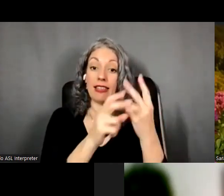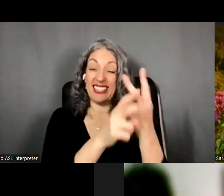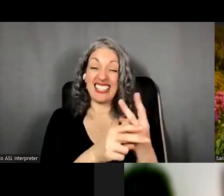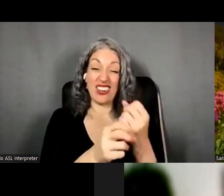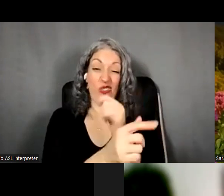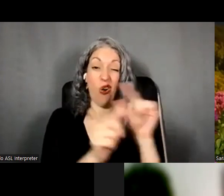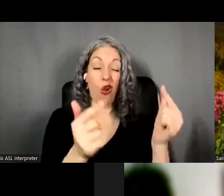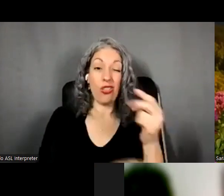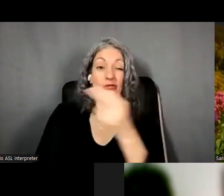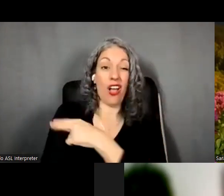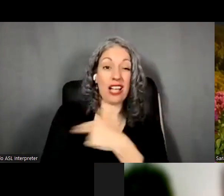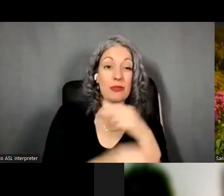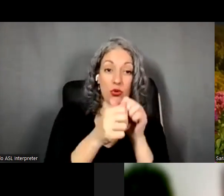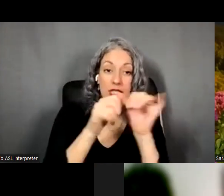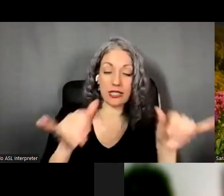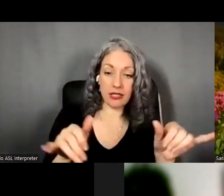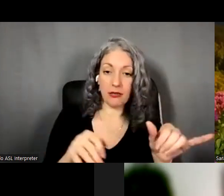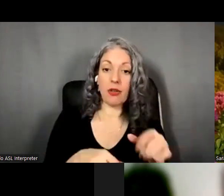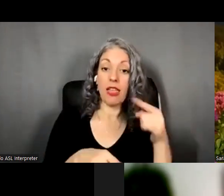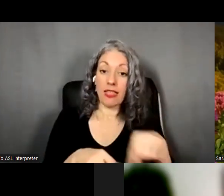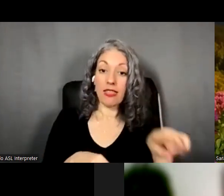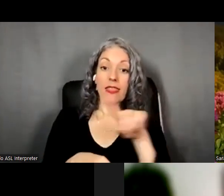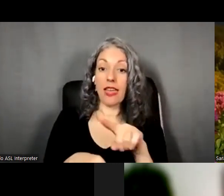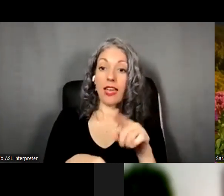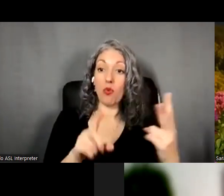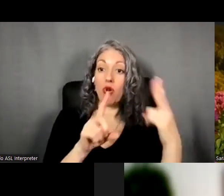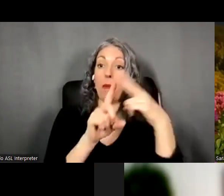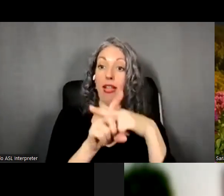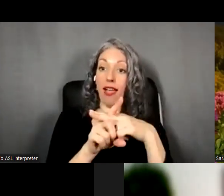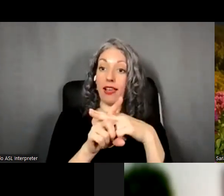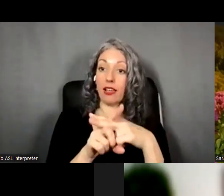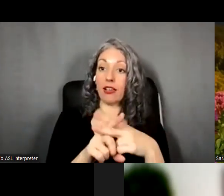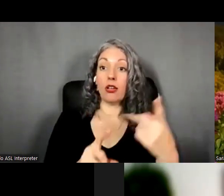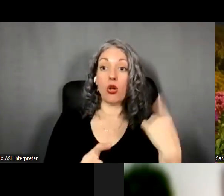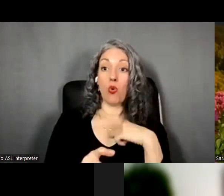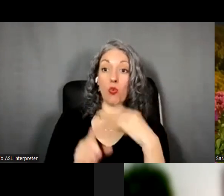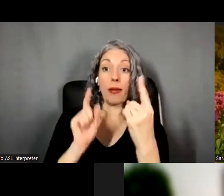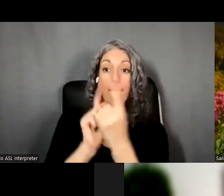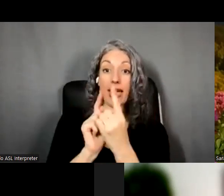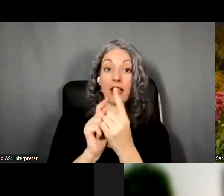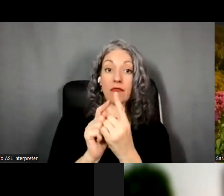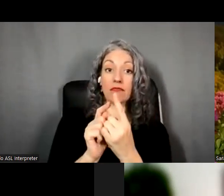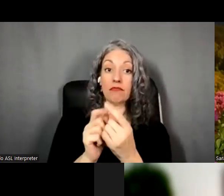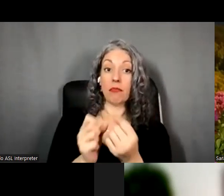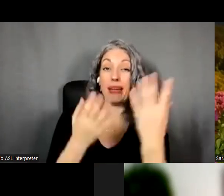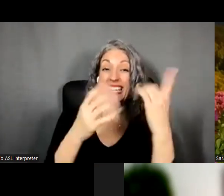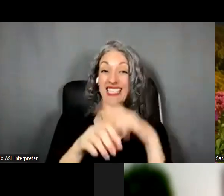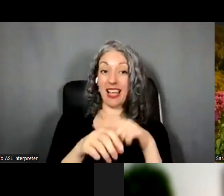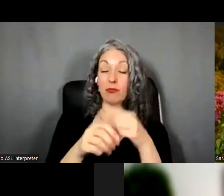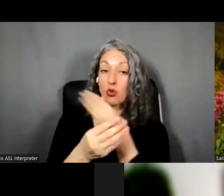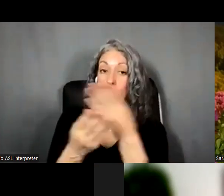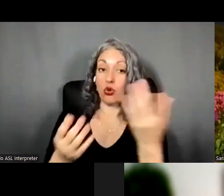hospital system, they were the applicant. We met with them several times. We told them what our needs